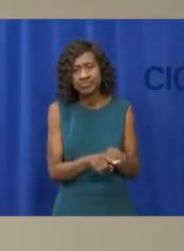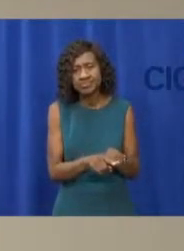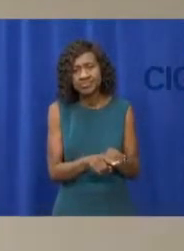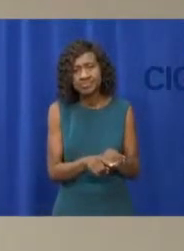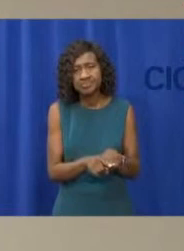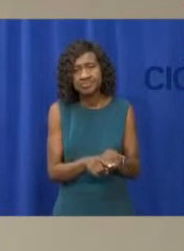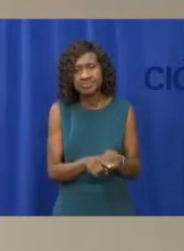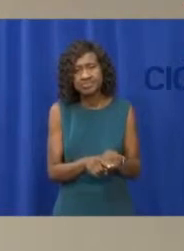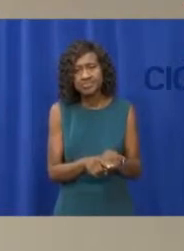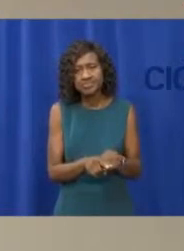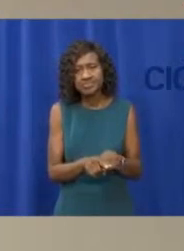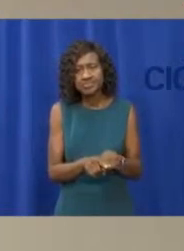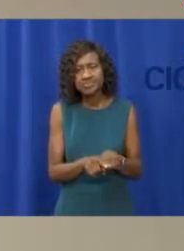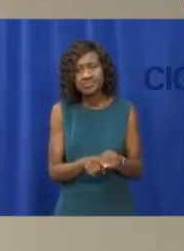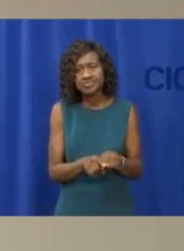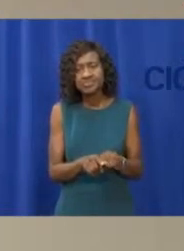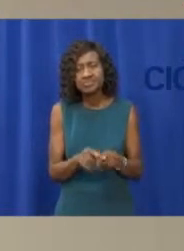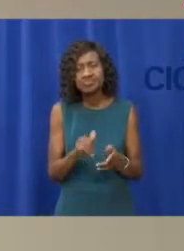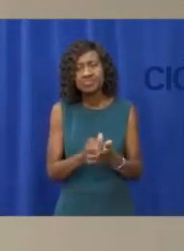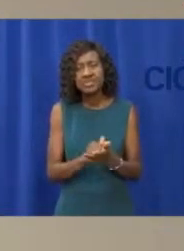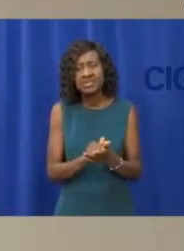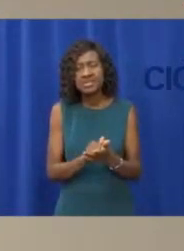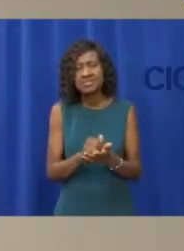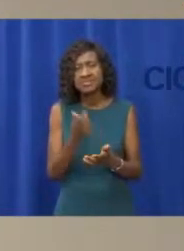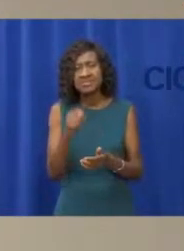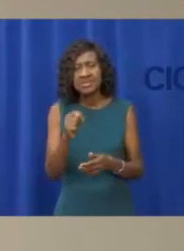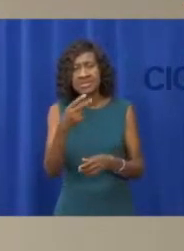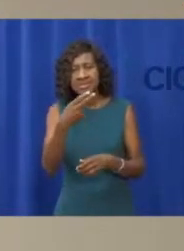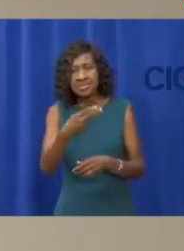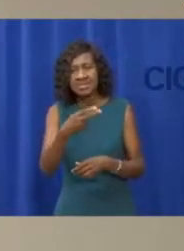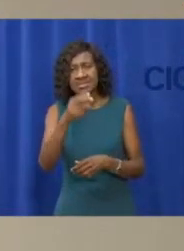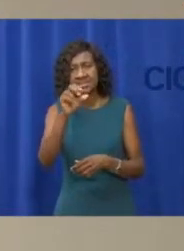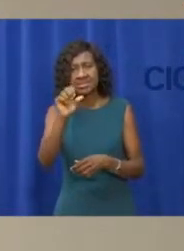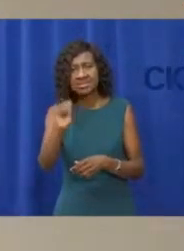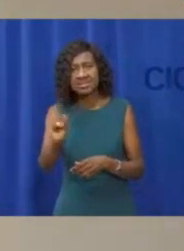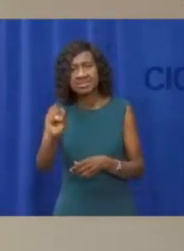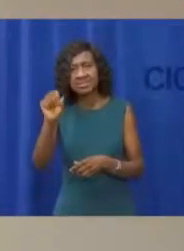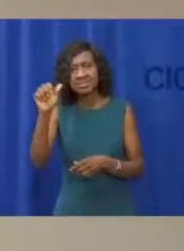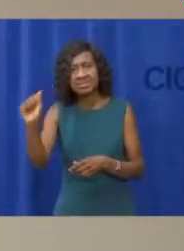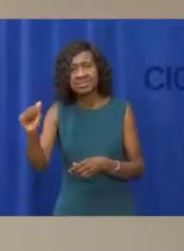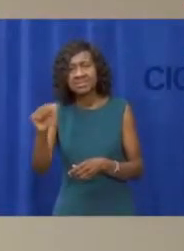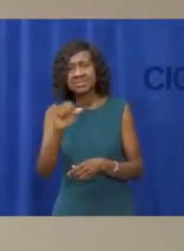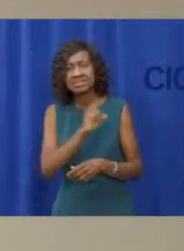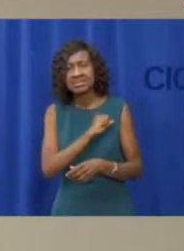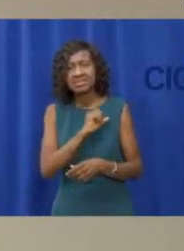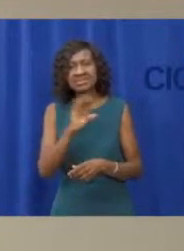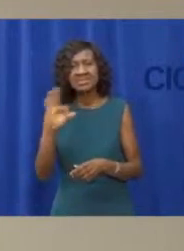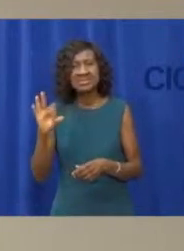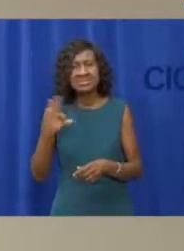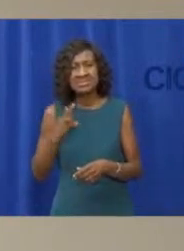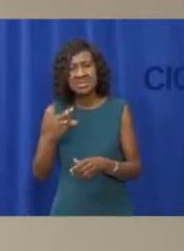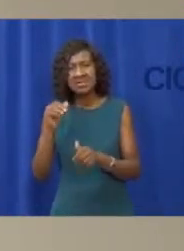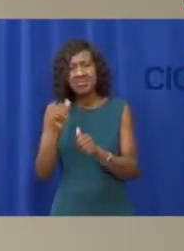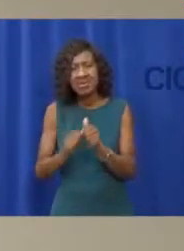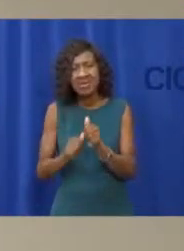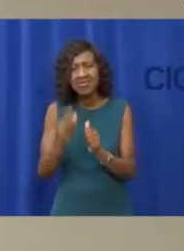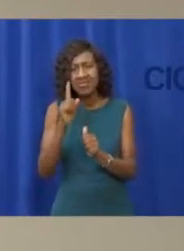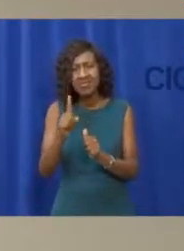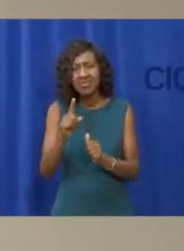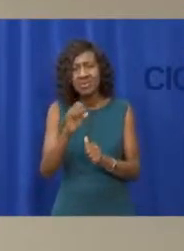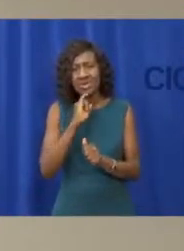that when it comes to the HSA staff, everyone there is necessary, especially